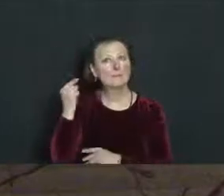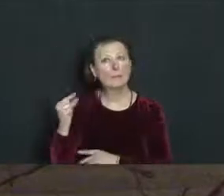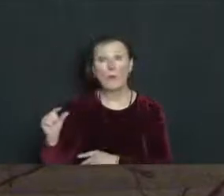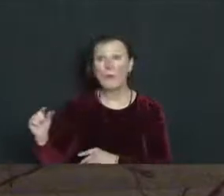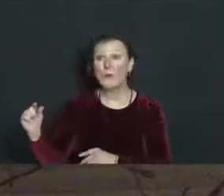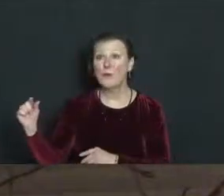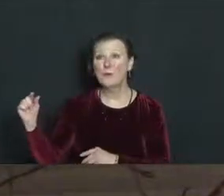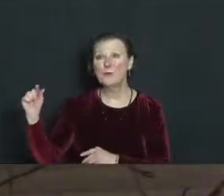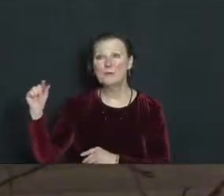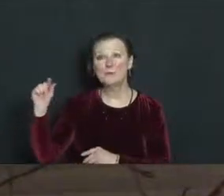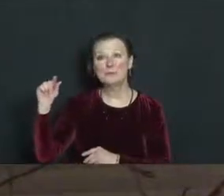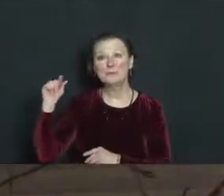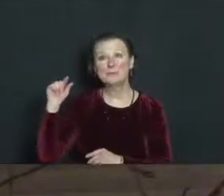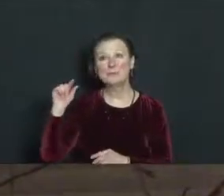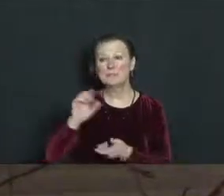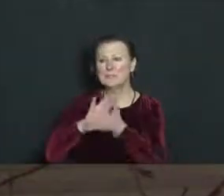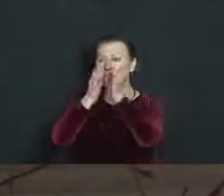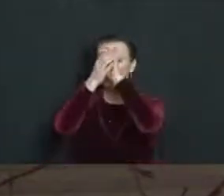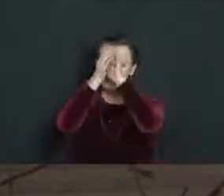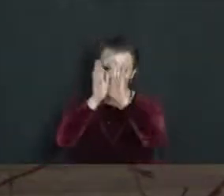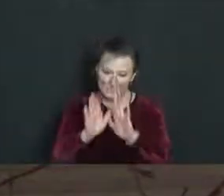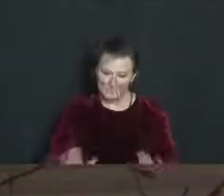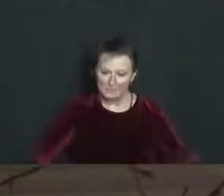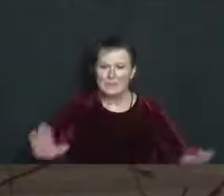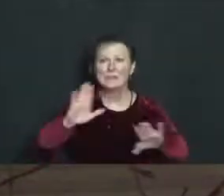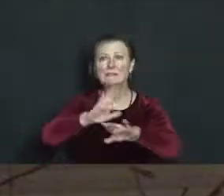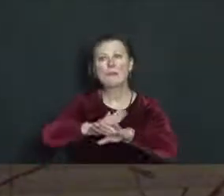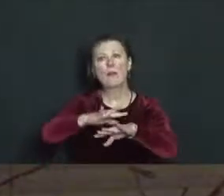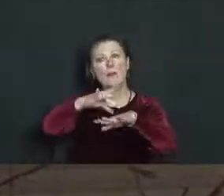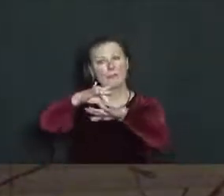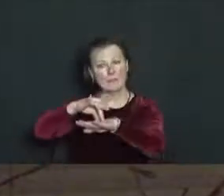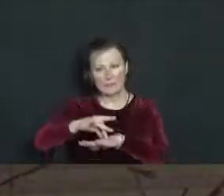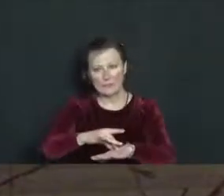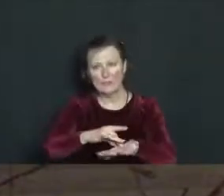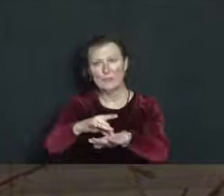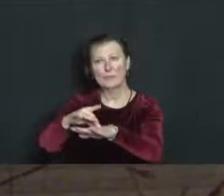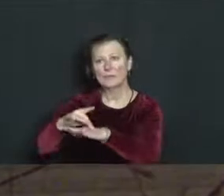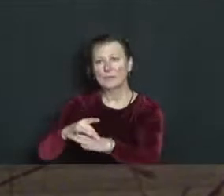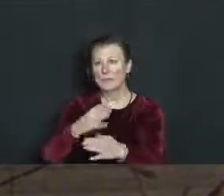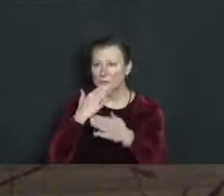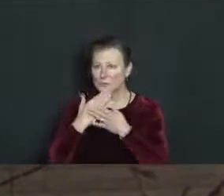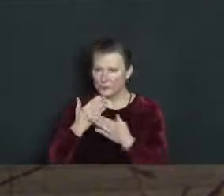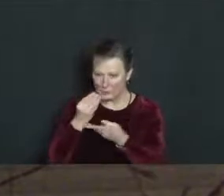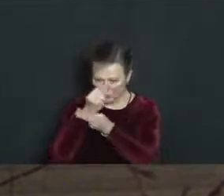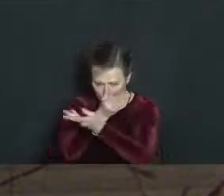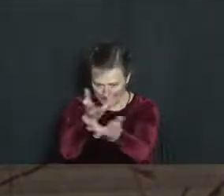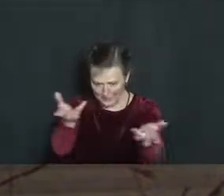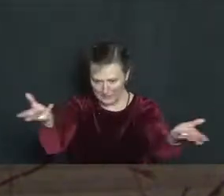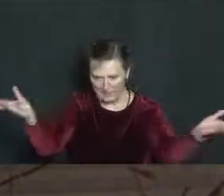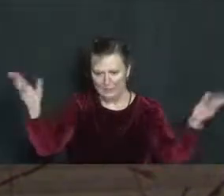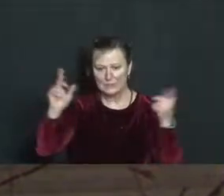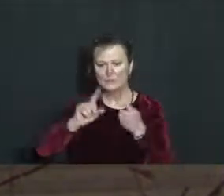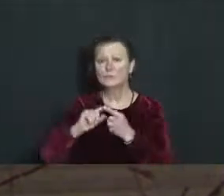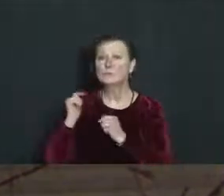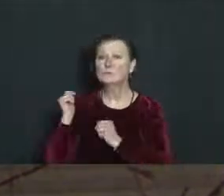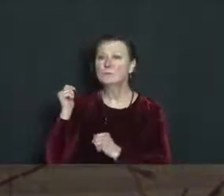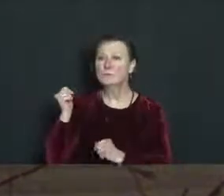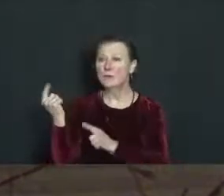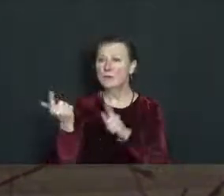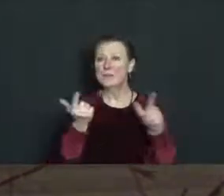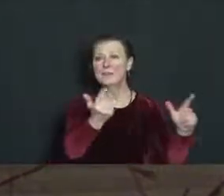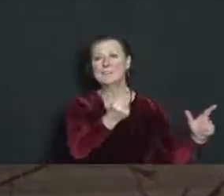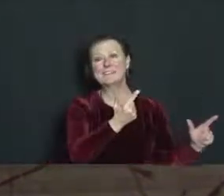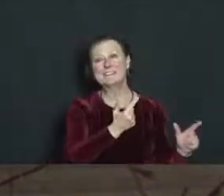of gold. Peace on the earth, go all